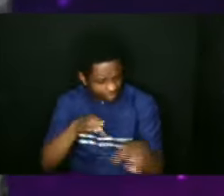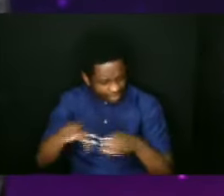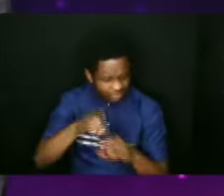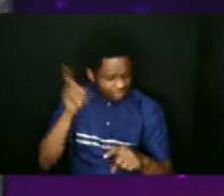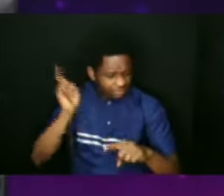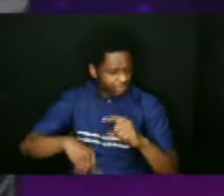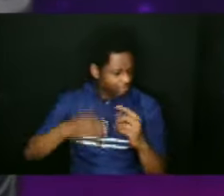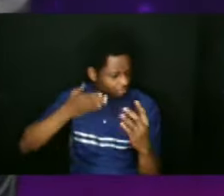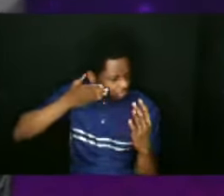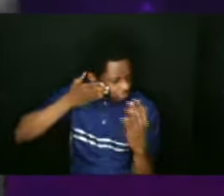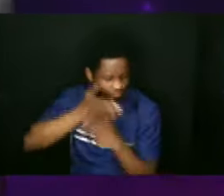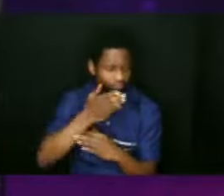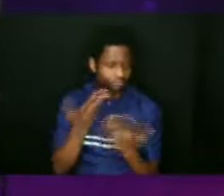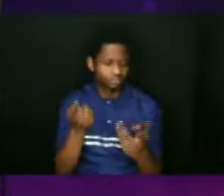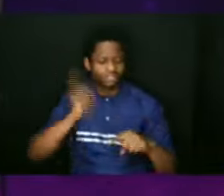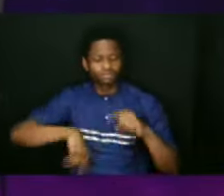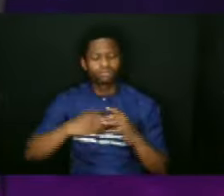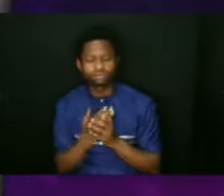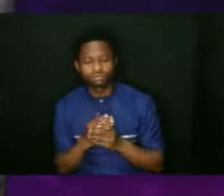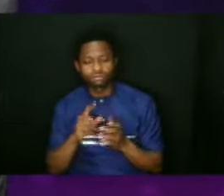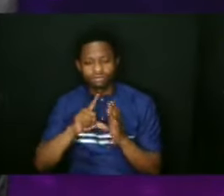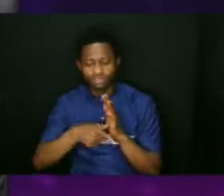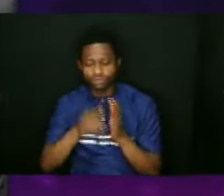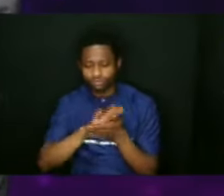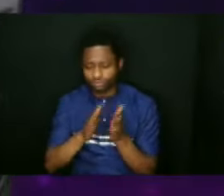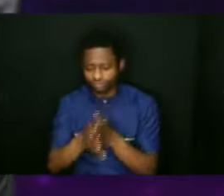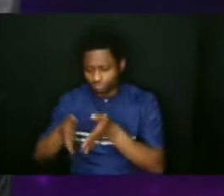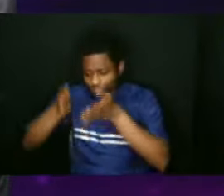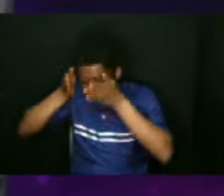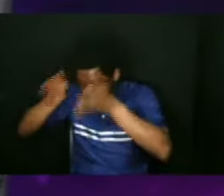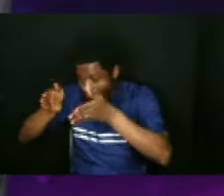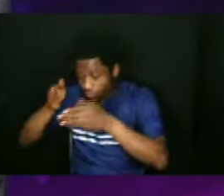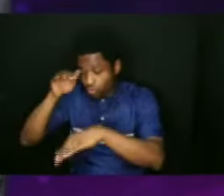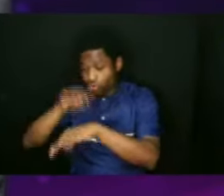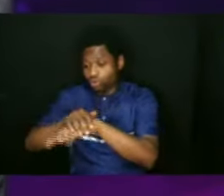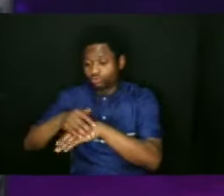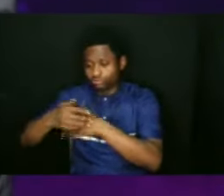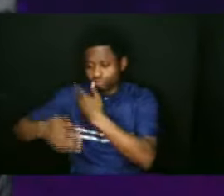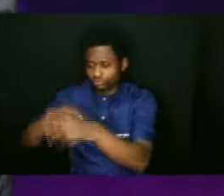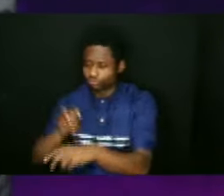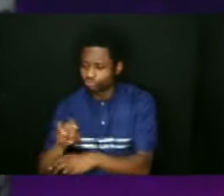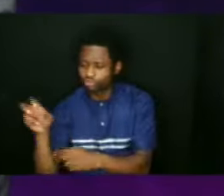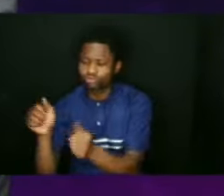we will be focused in our journey. May